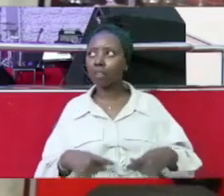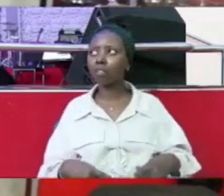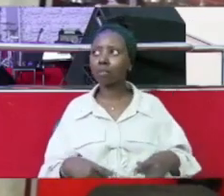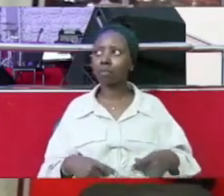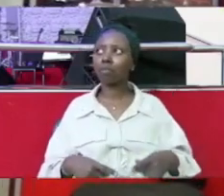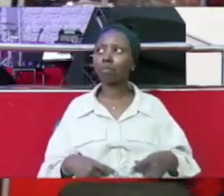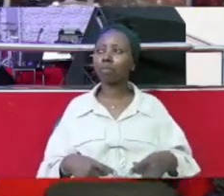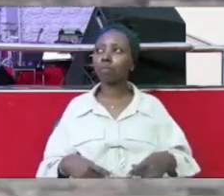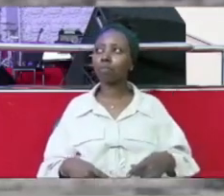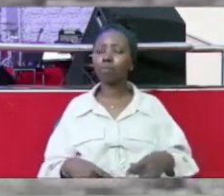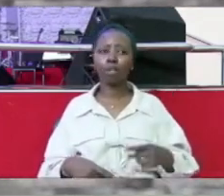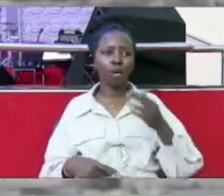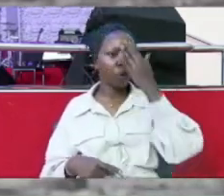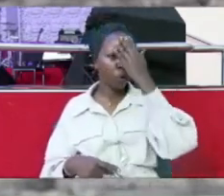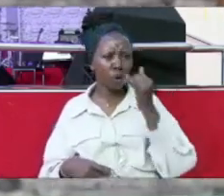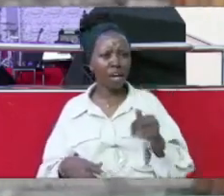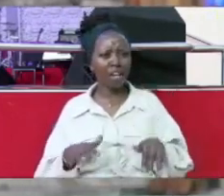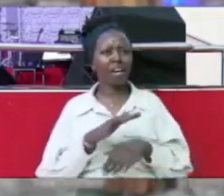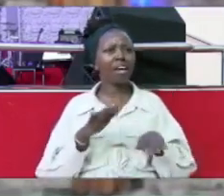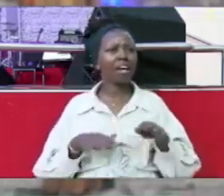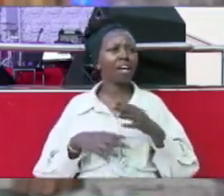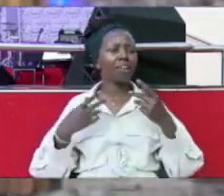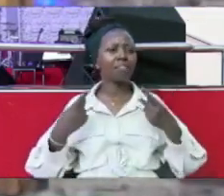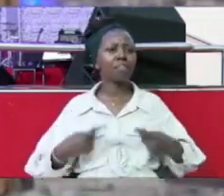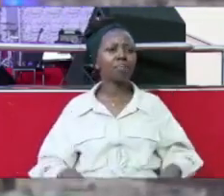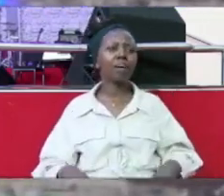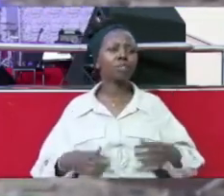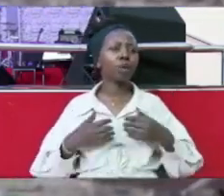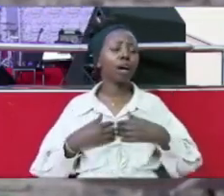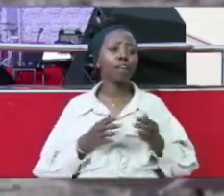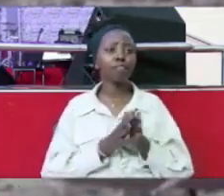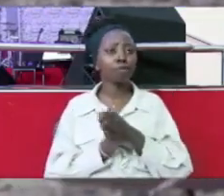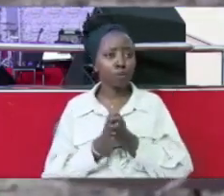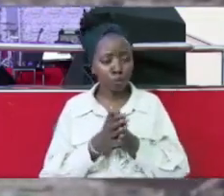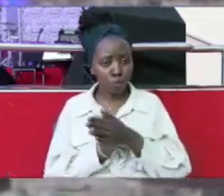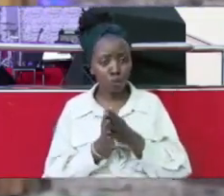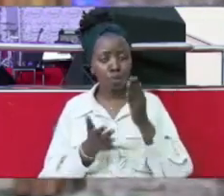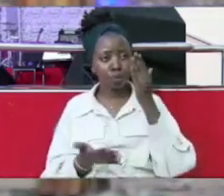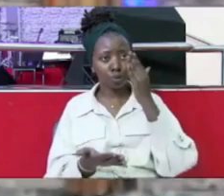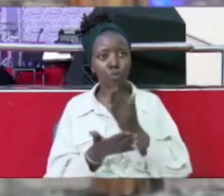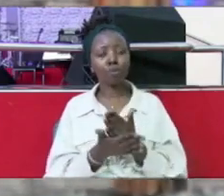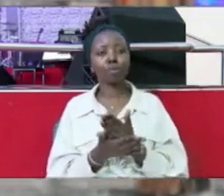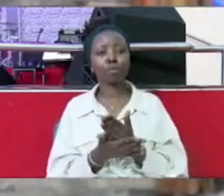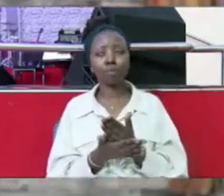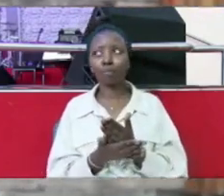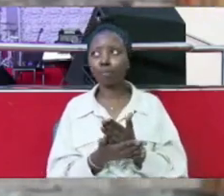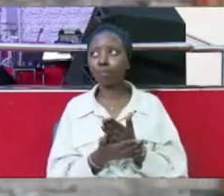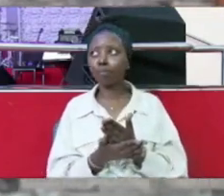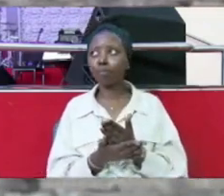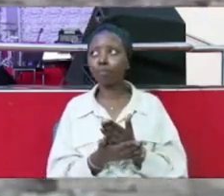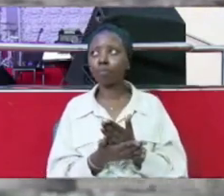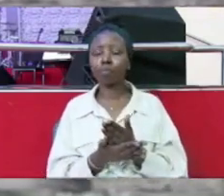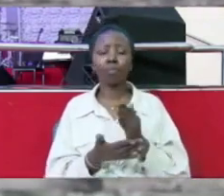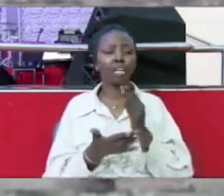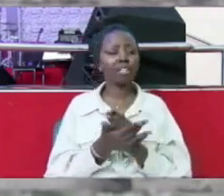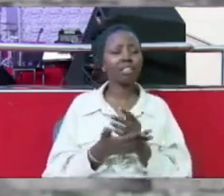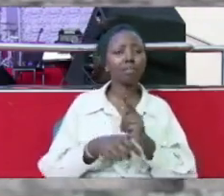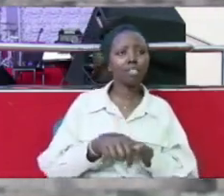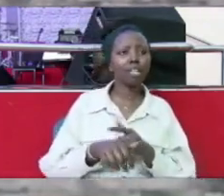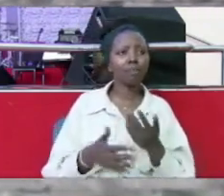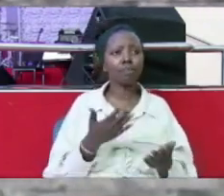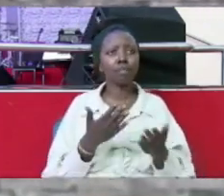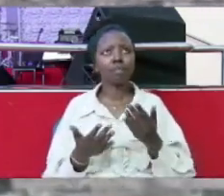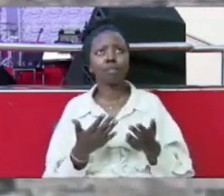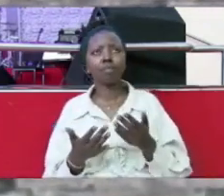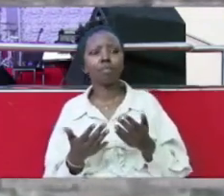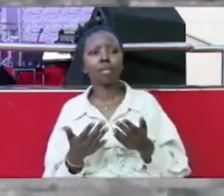umrudi. Because everyone have a story. Kwa sababu kila mtu anaye historia yake. Sometimes you may be treating